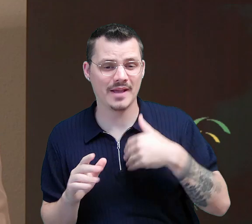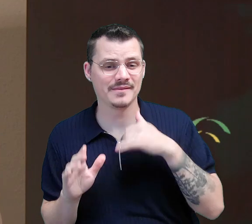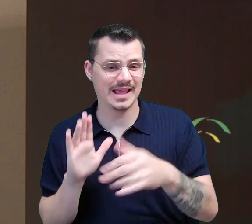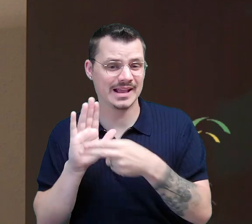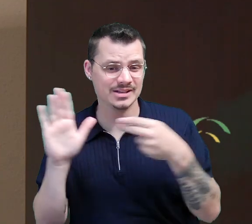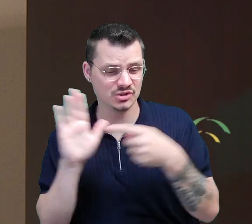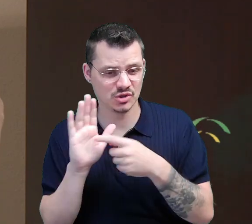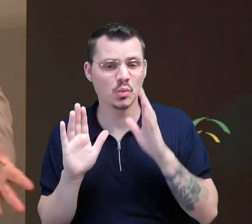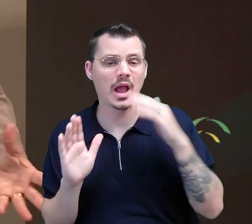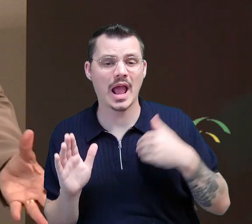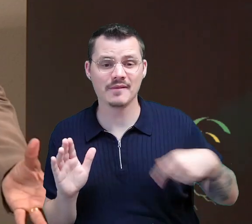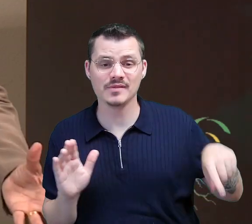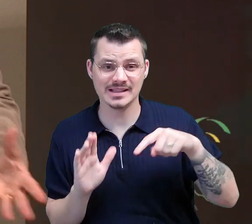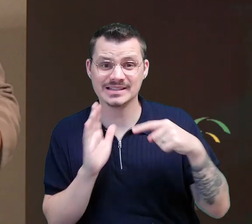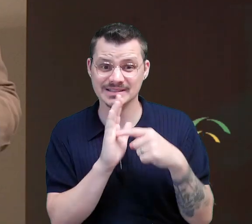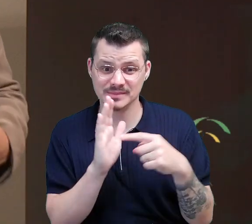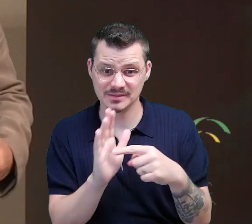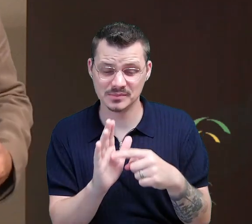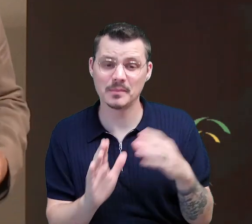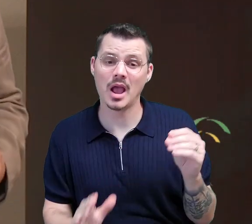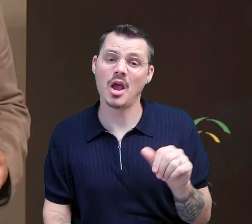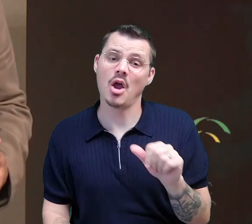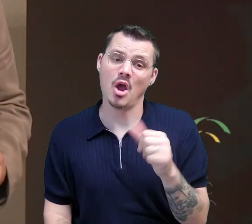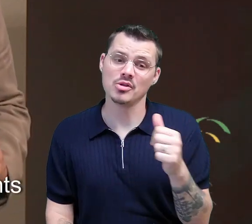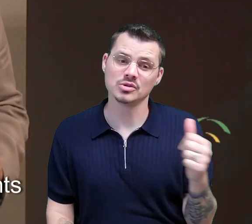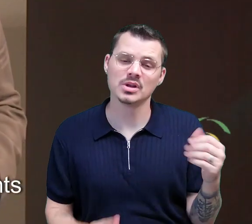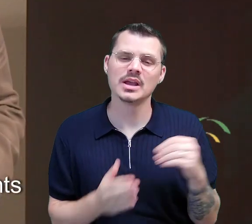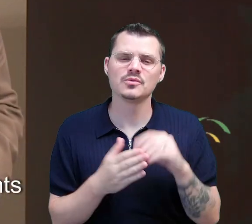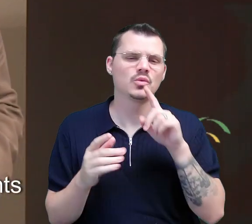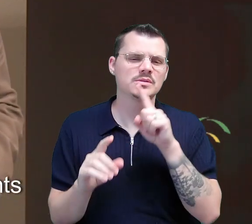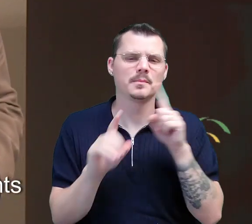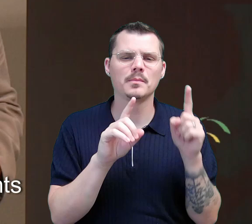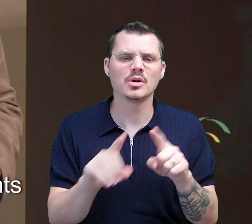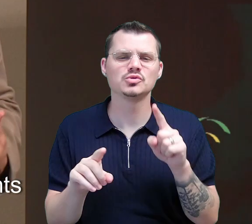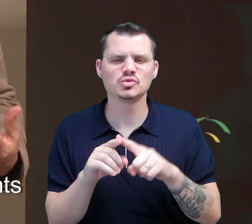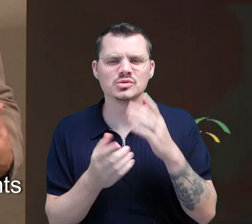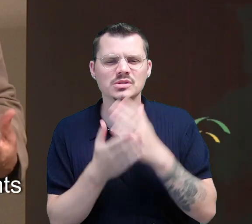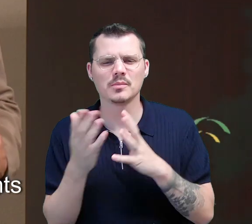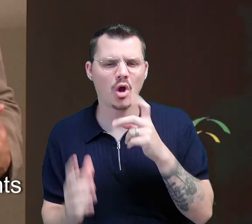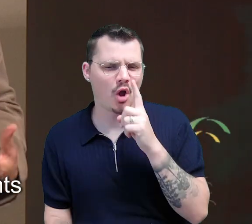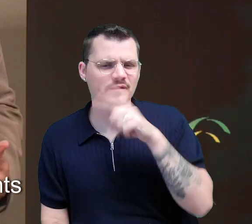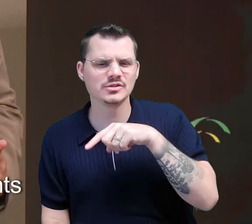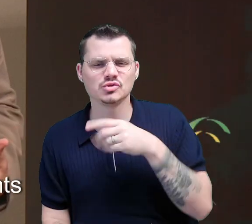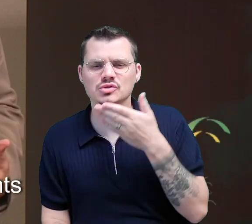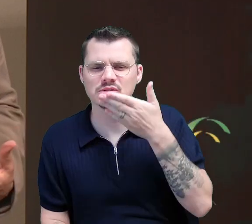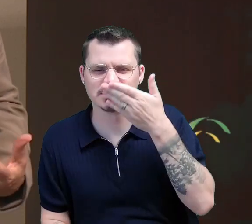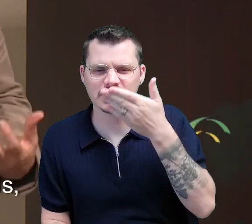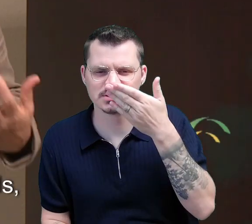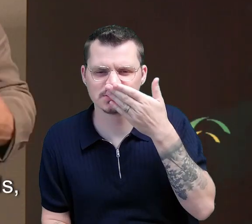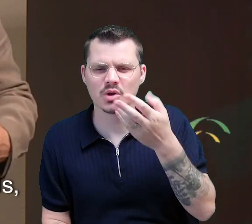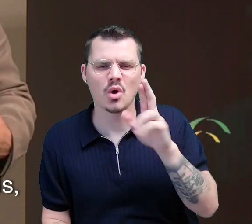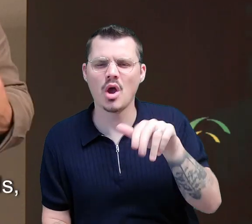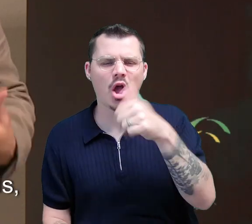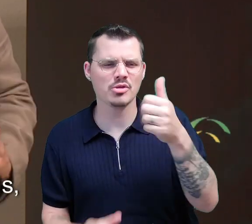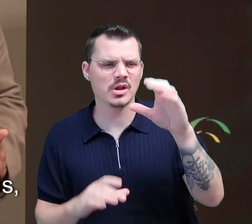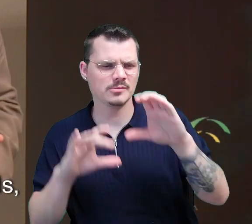condition will have these symptoms and many others in response to certain artificial scents or